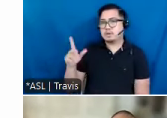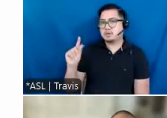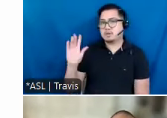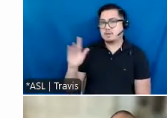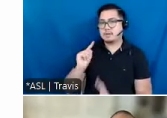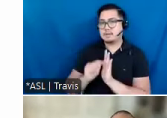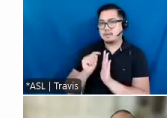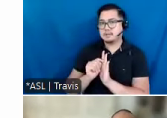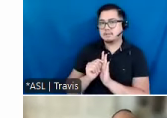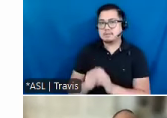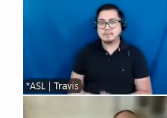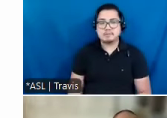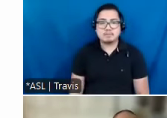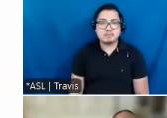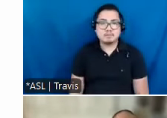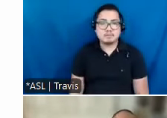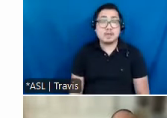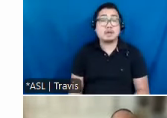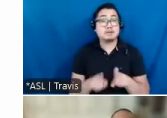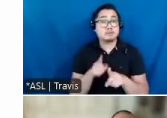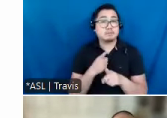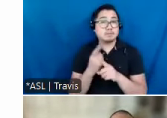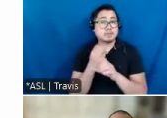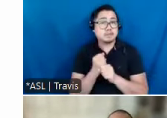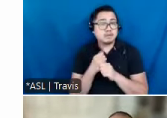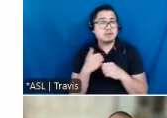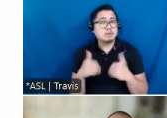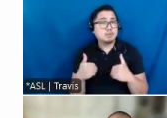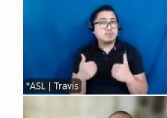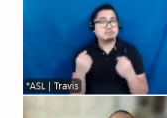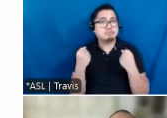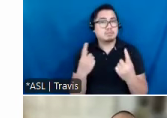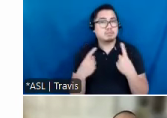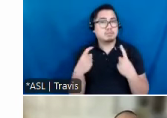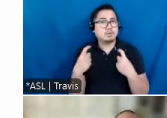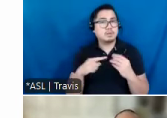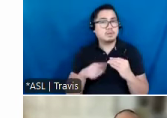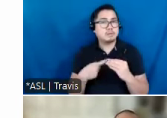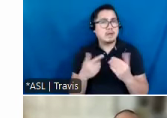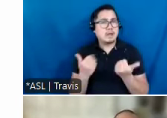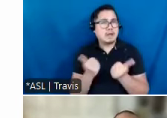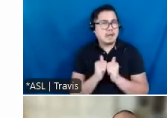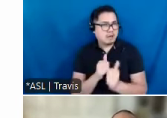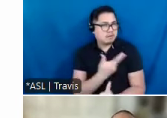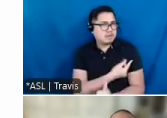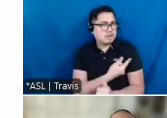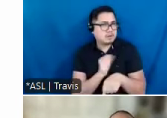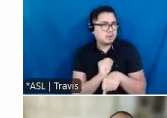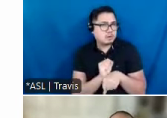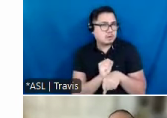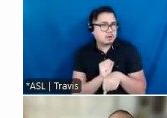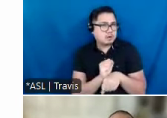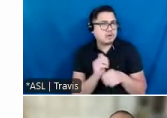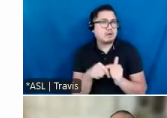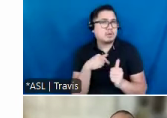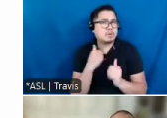season. And I've actually received quite a few questions about how vaccines work, or at least how we expect